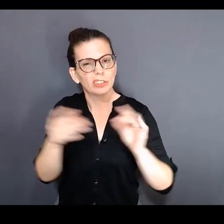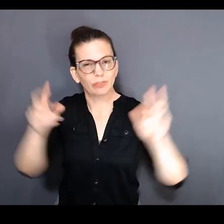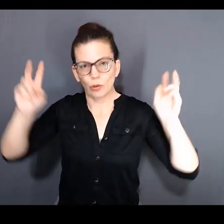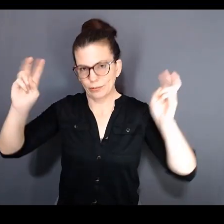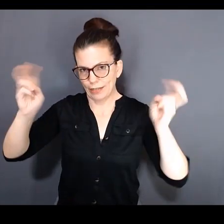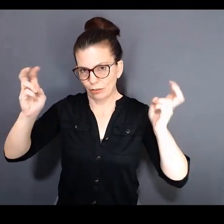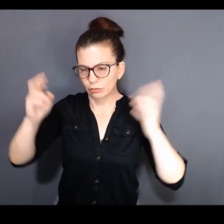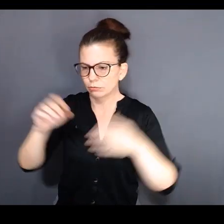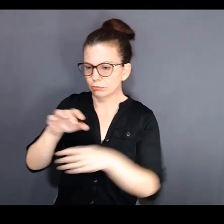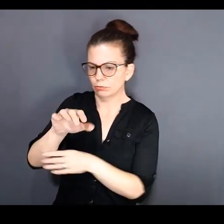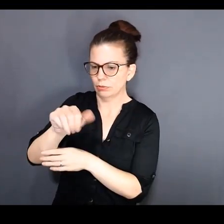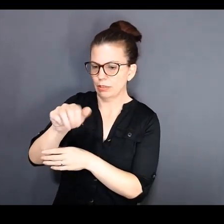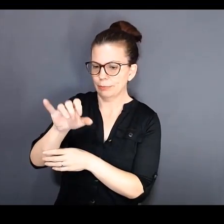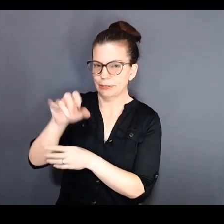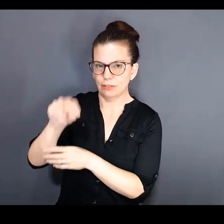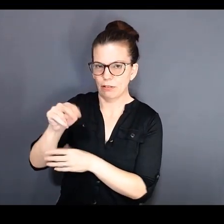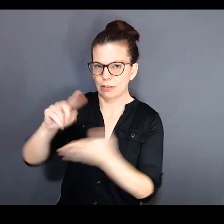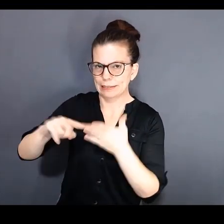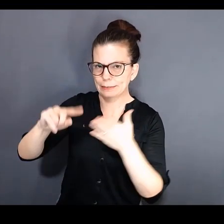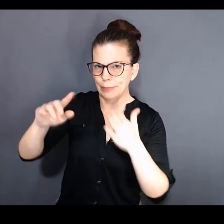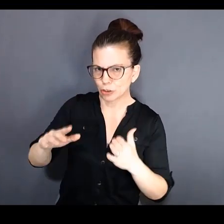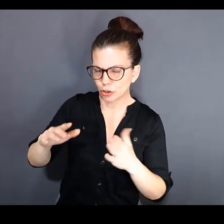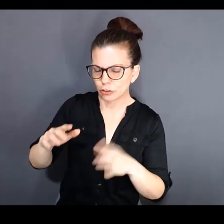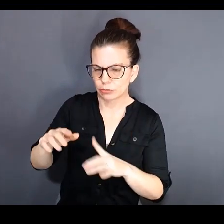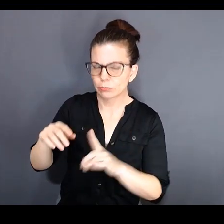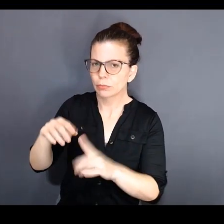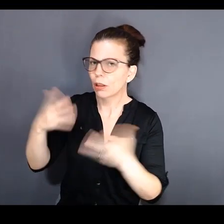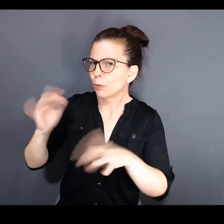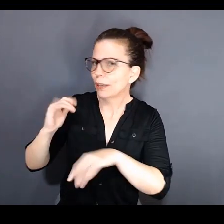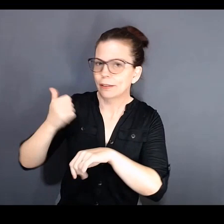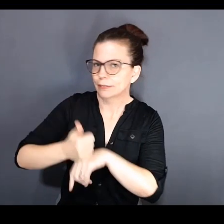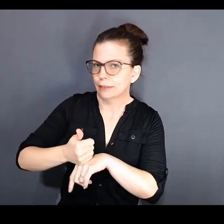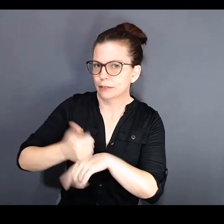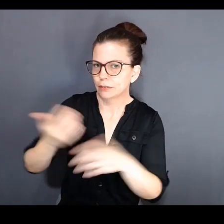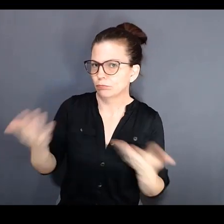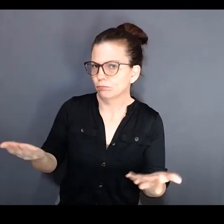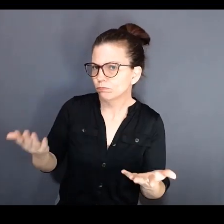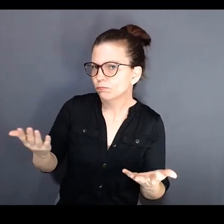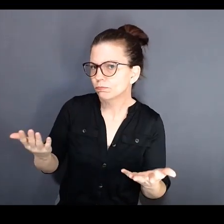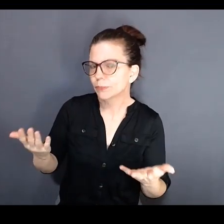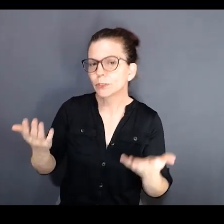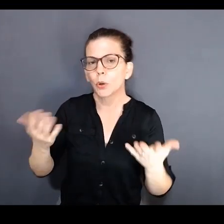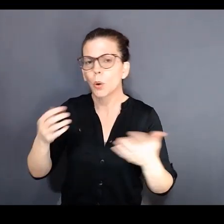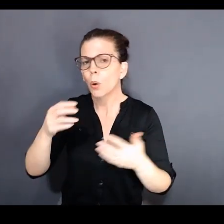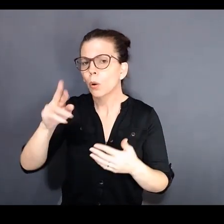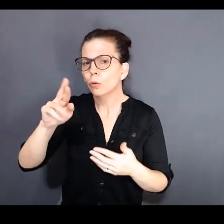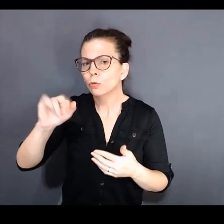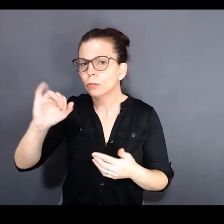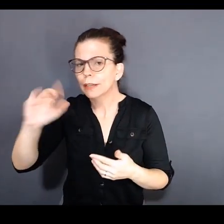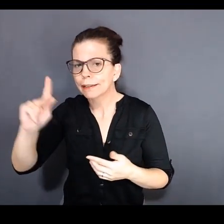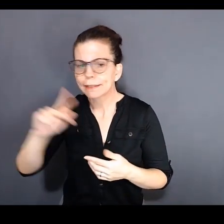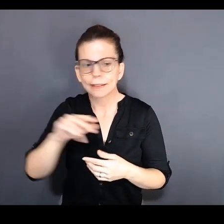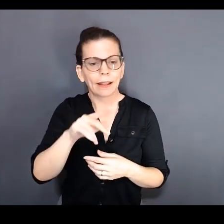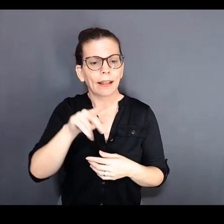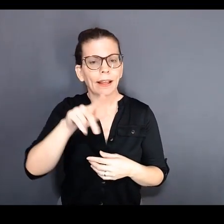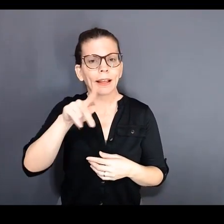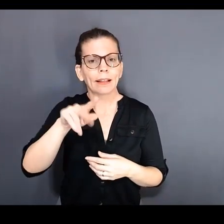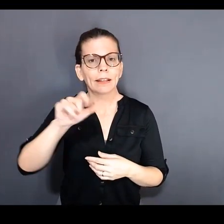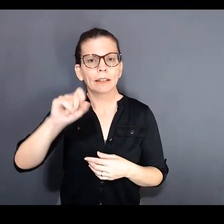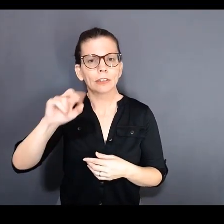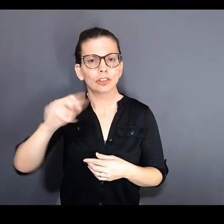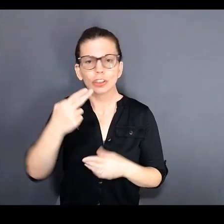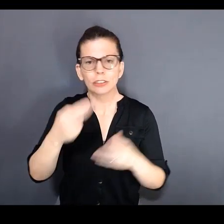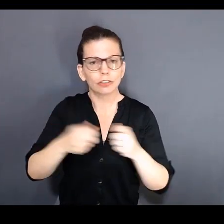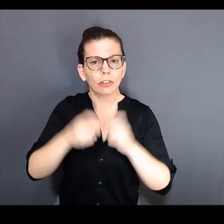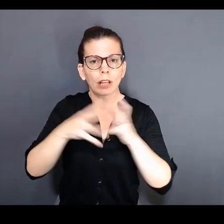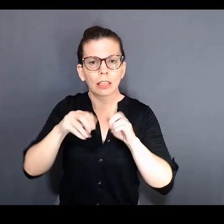mentioned in the title Amazon Inspector, but that already exists. So, Rick, Kashish, what are we